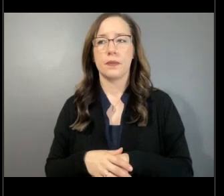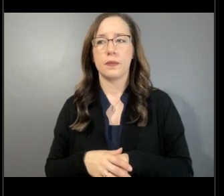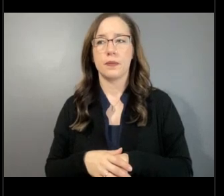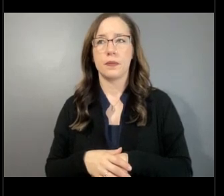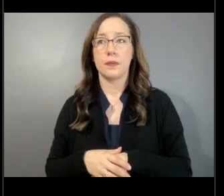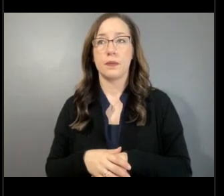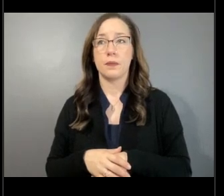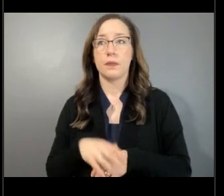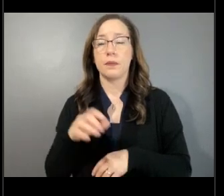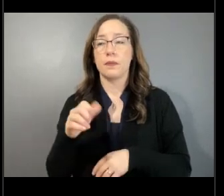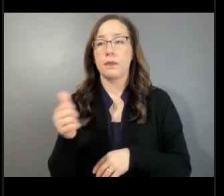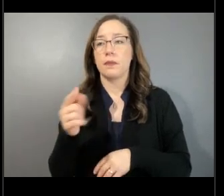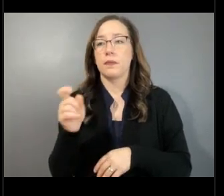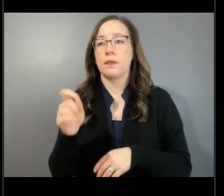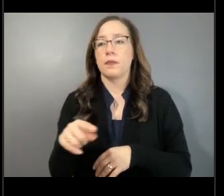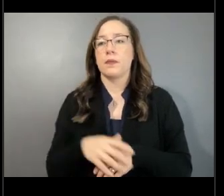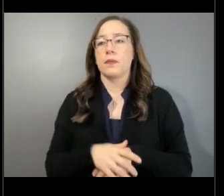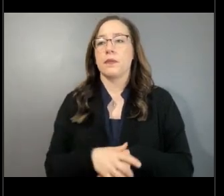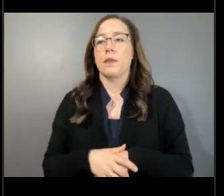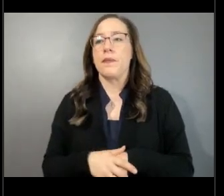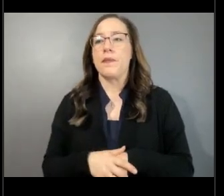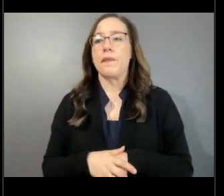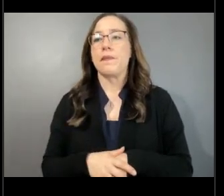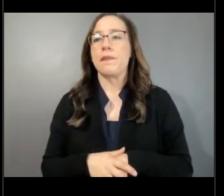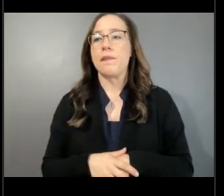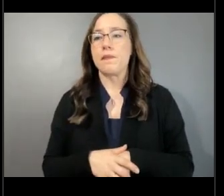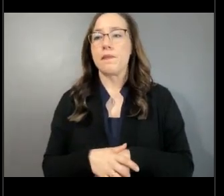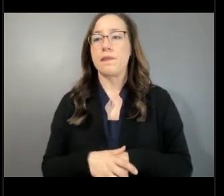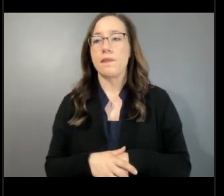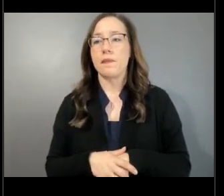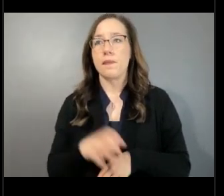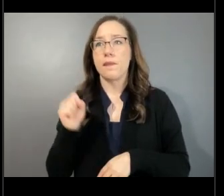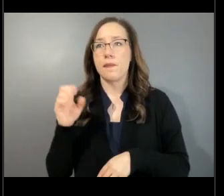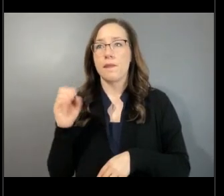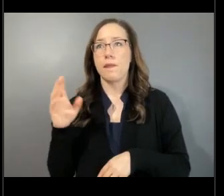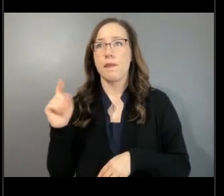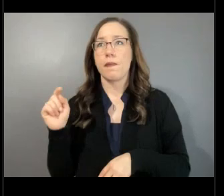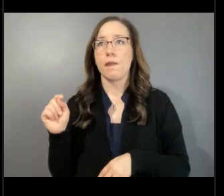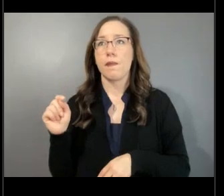We have another question from Scott.